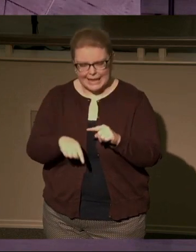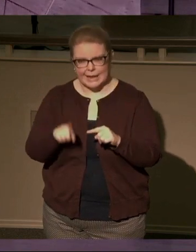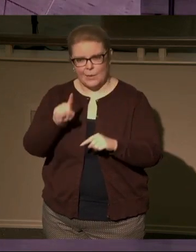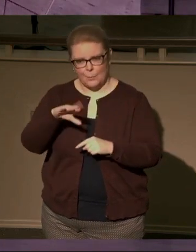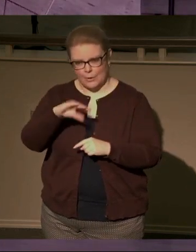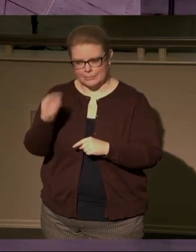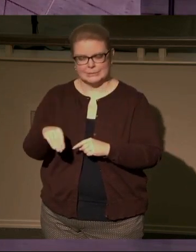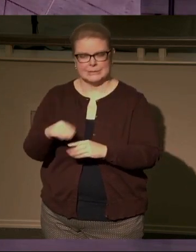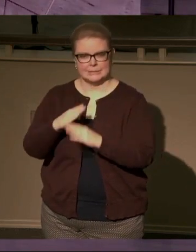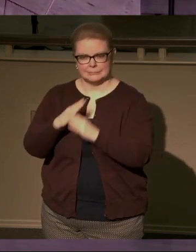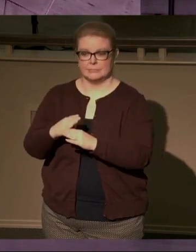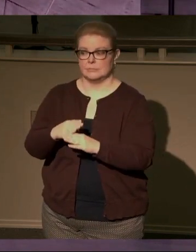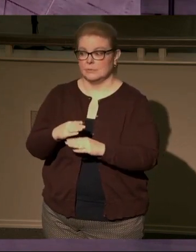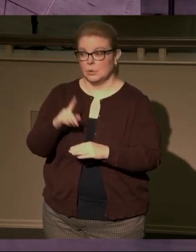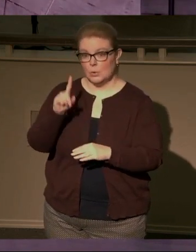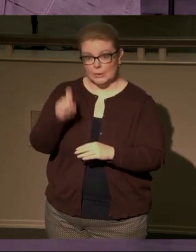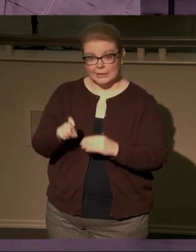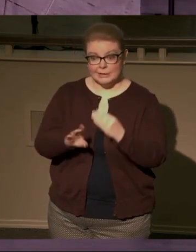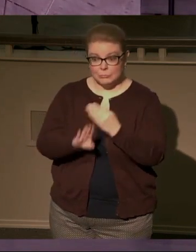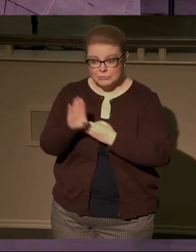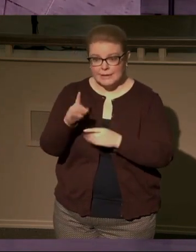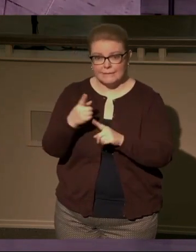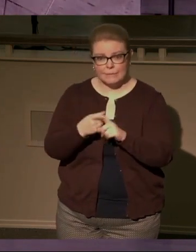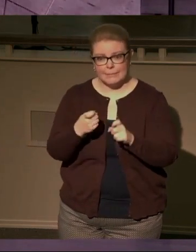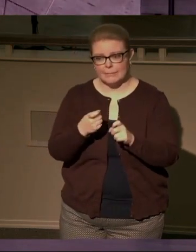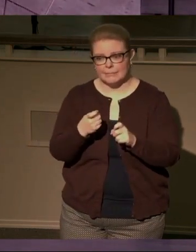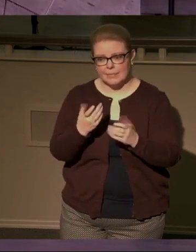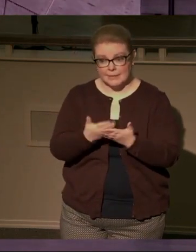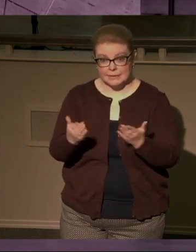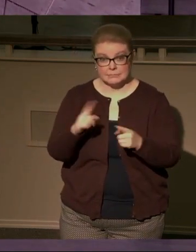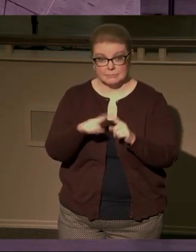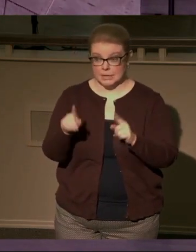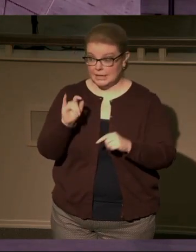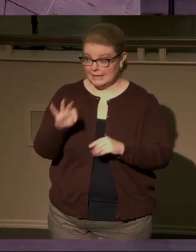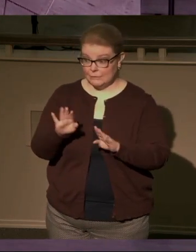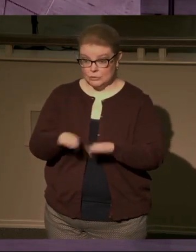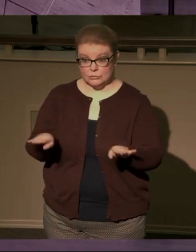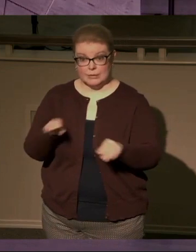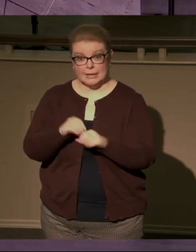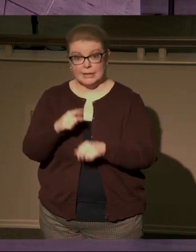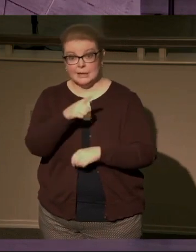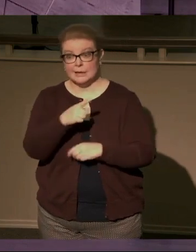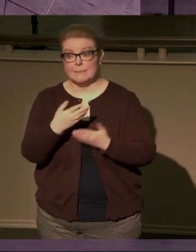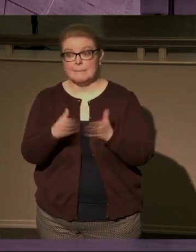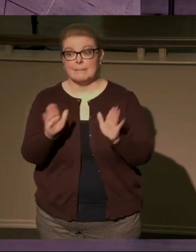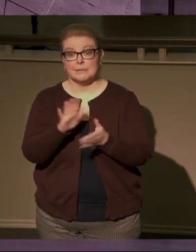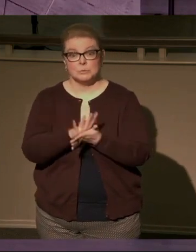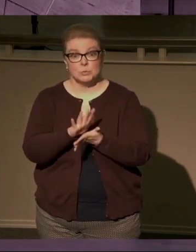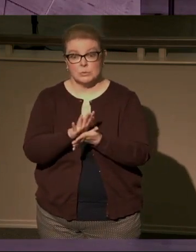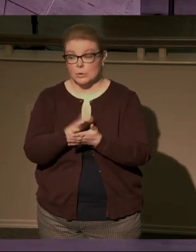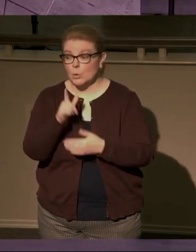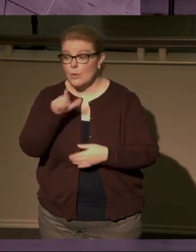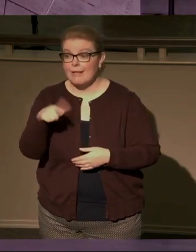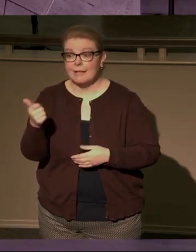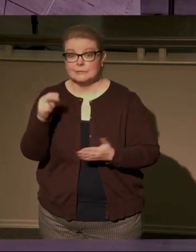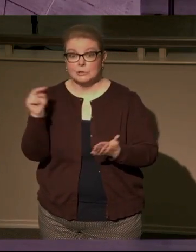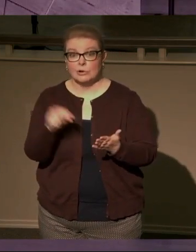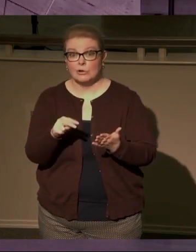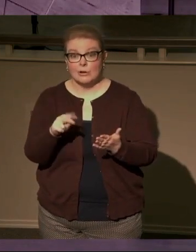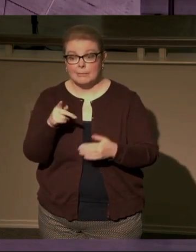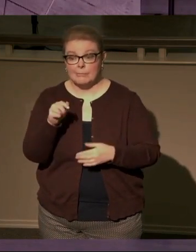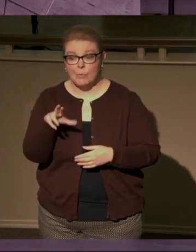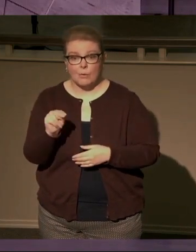to, want to protect your kids from pornography, but I tell you, if they're in the public school, you know who else is looking at it? In the